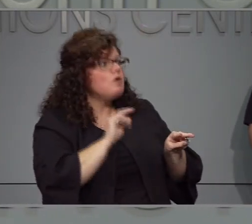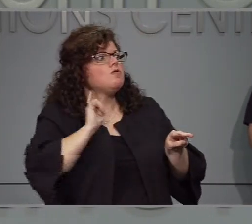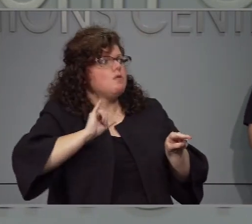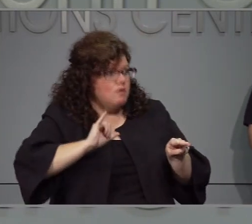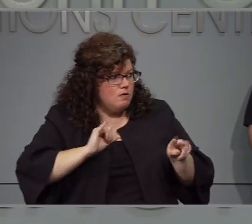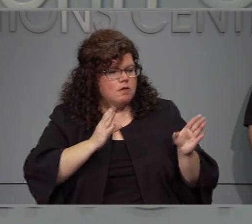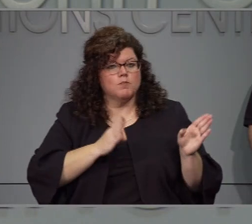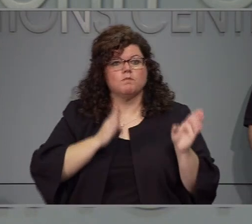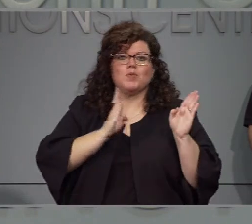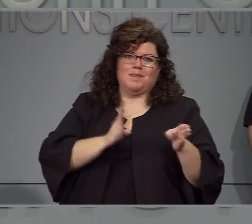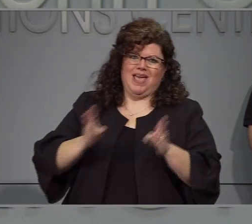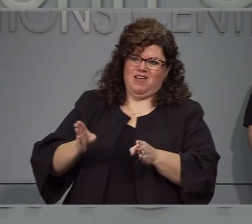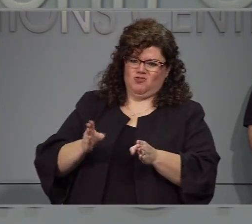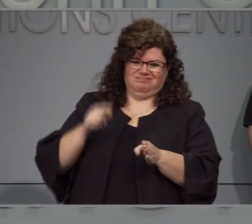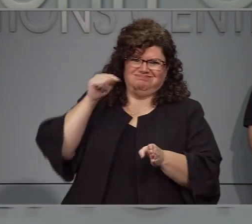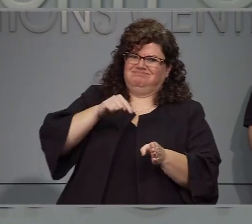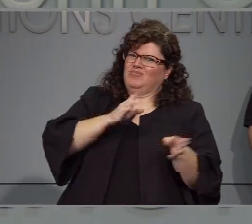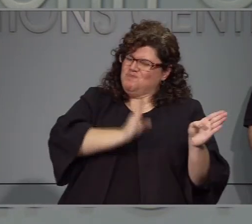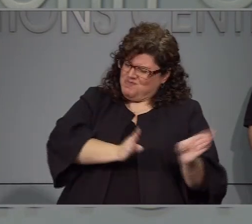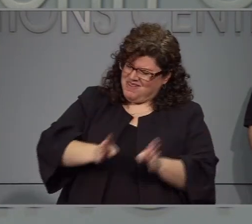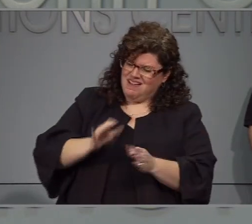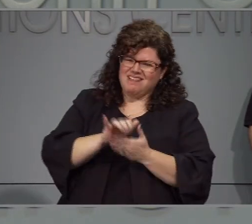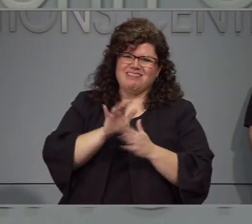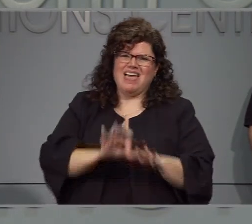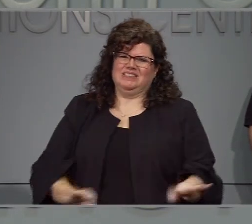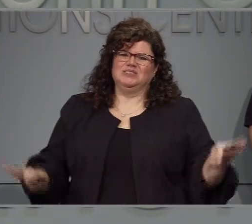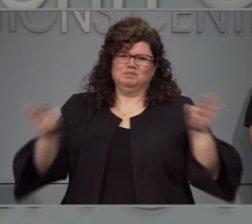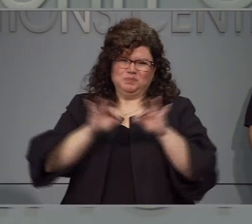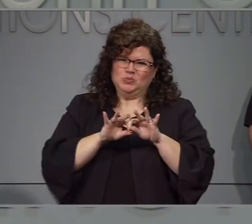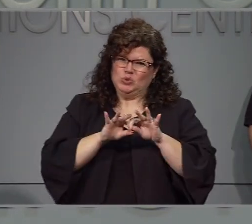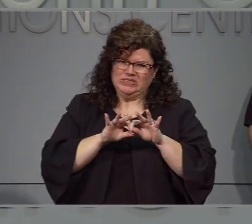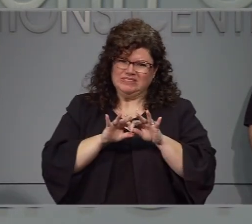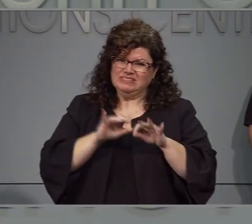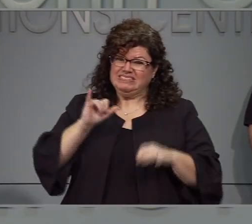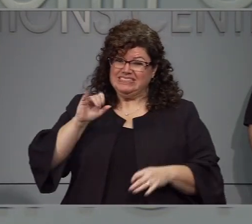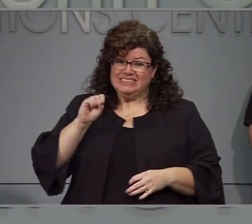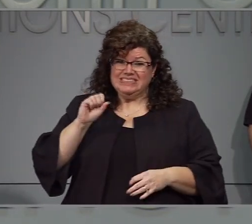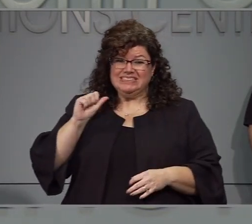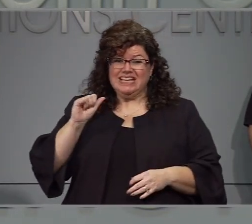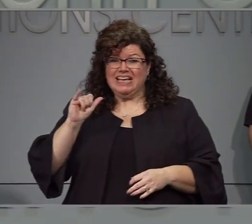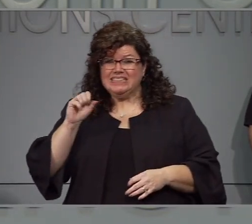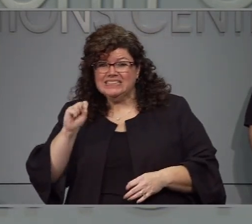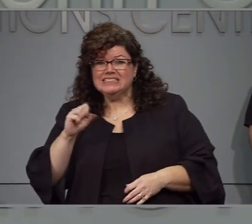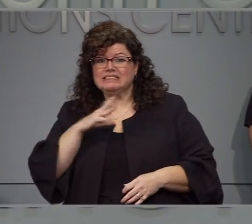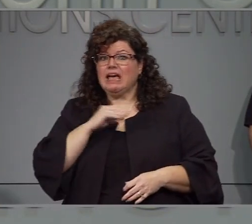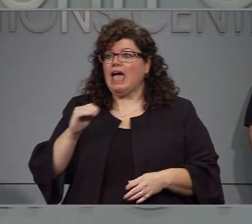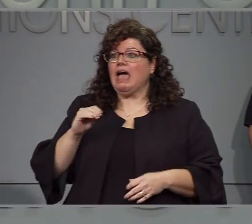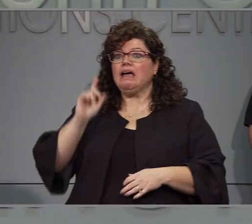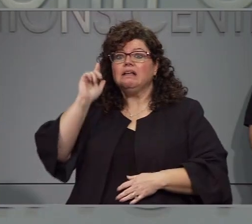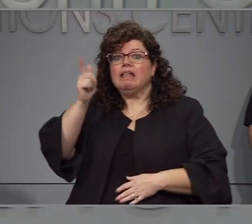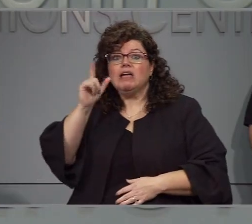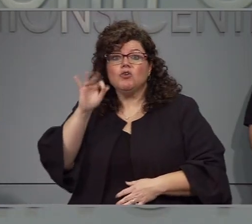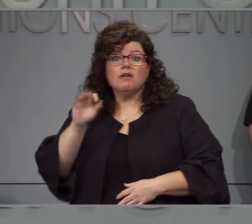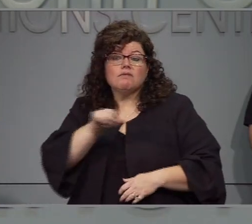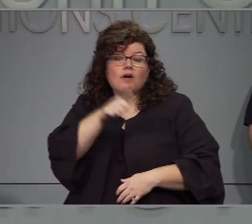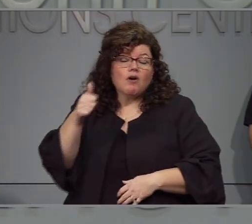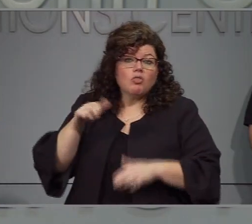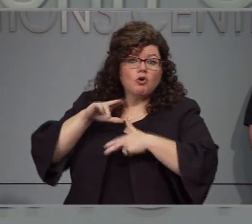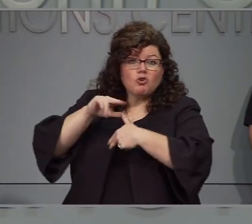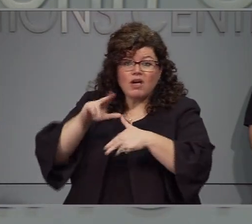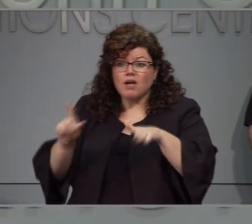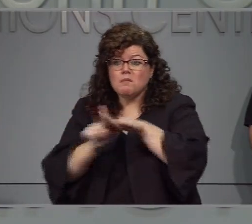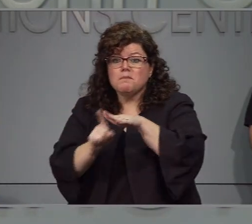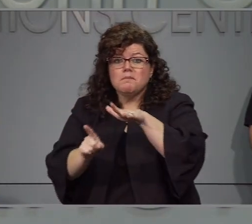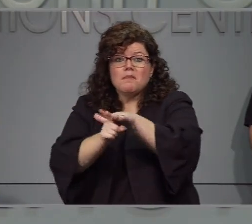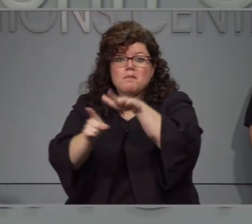and prepared is the key to staying safe during Isaias and through the rest of the hurricane season. We need each of